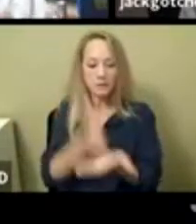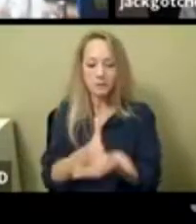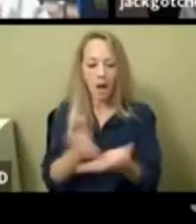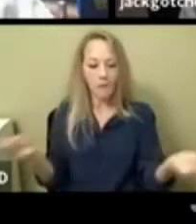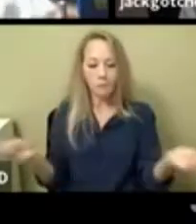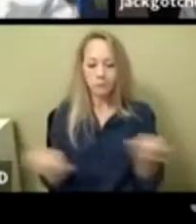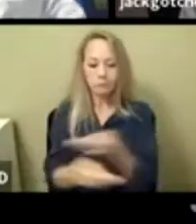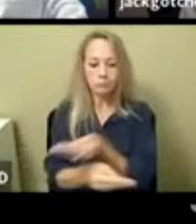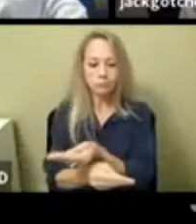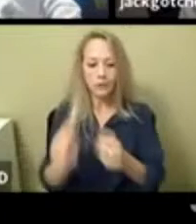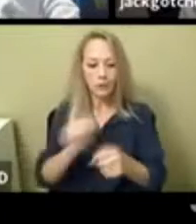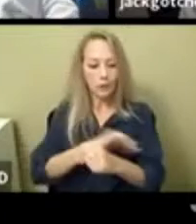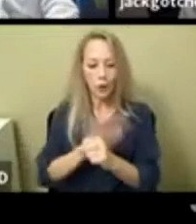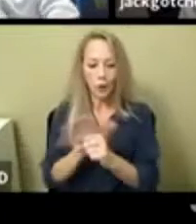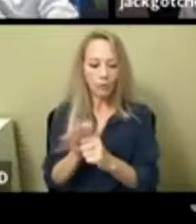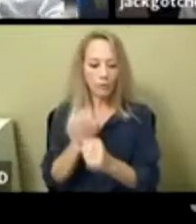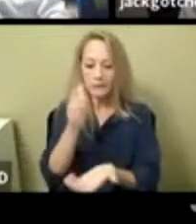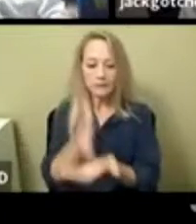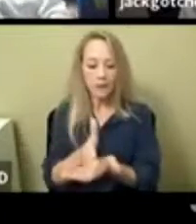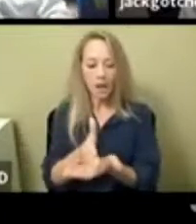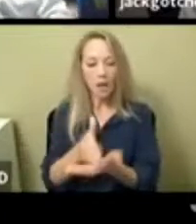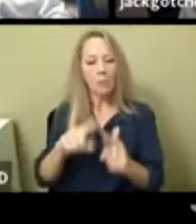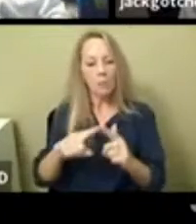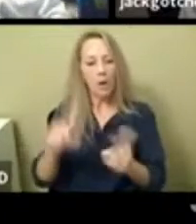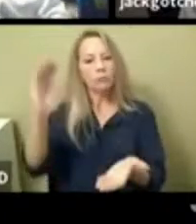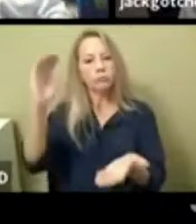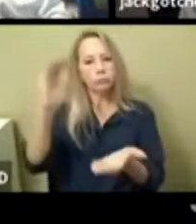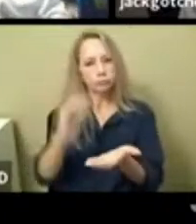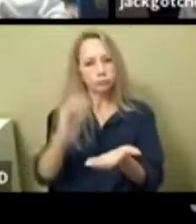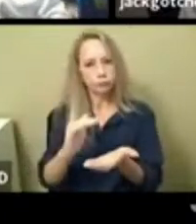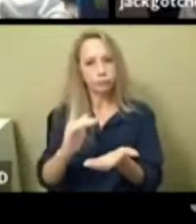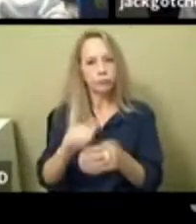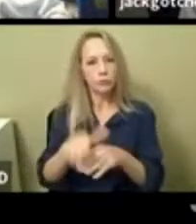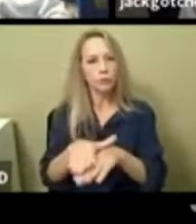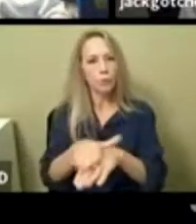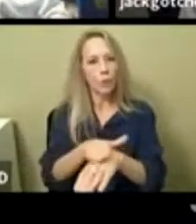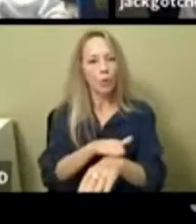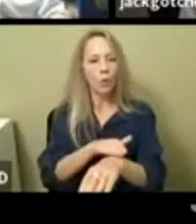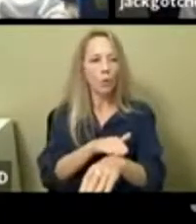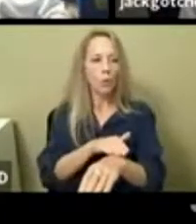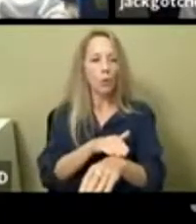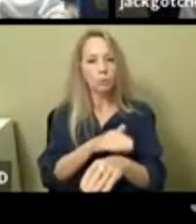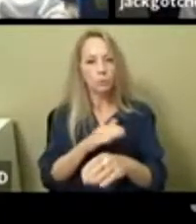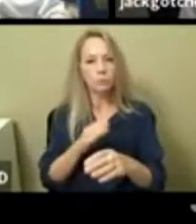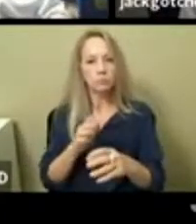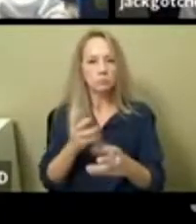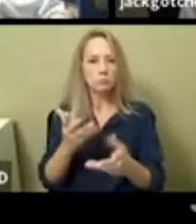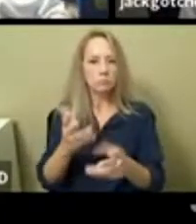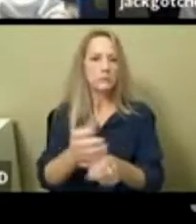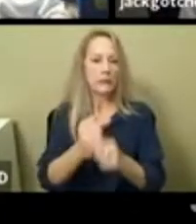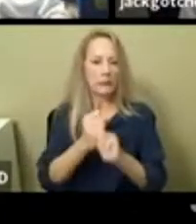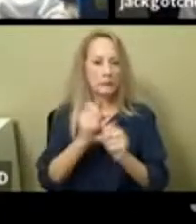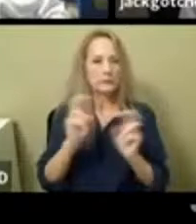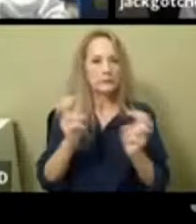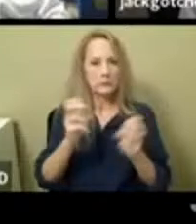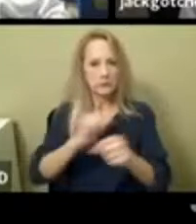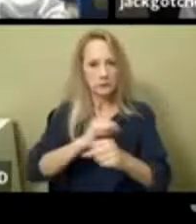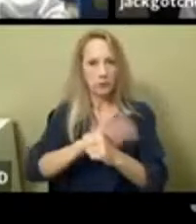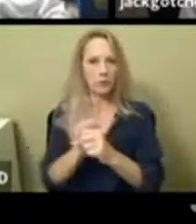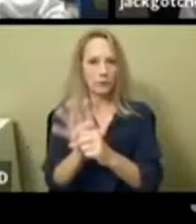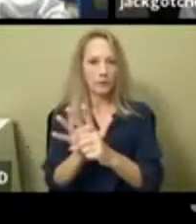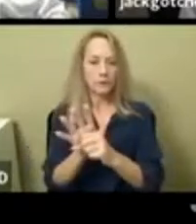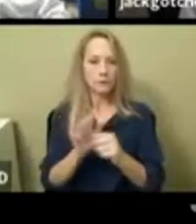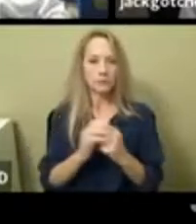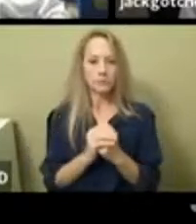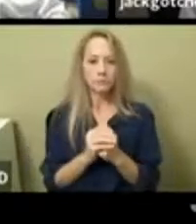it. And if we could, how can we get that in a more regional picture? And I don't know the answer